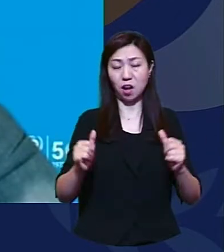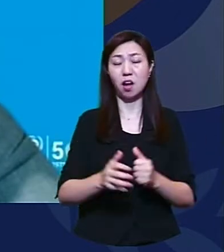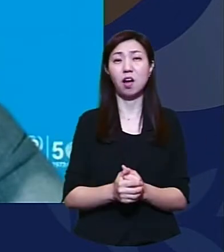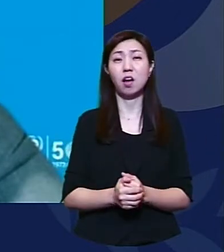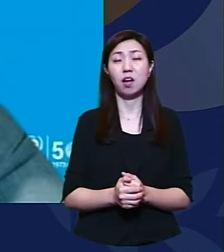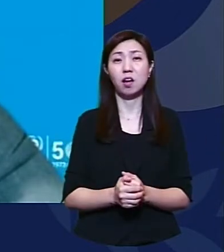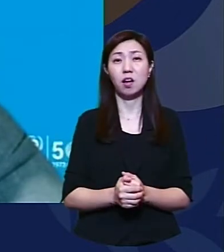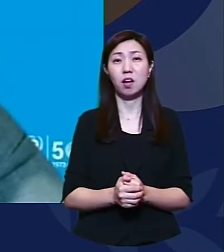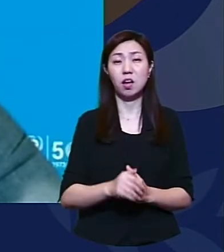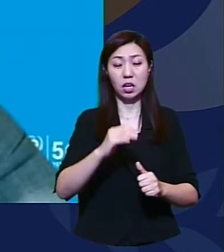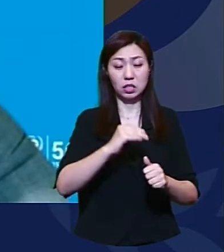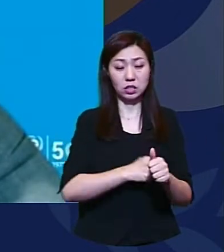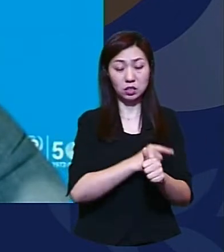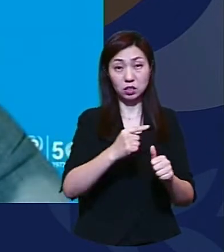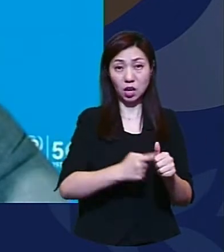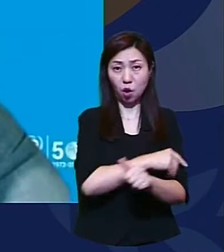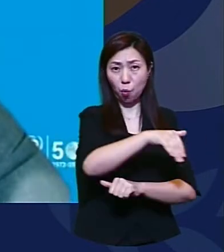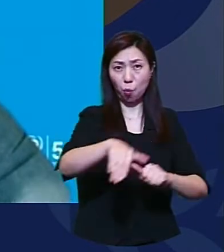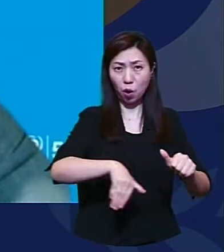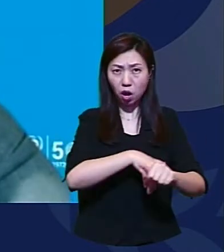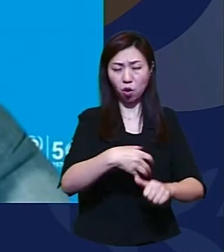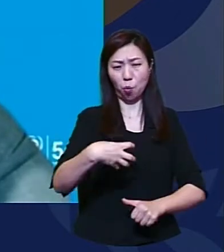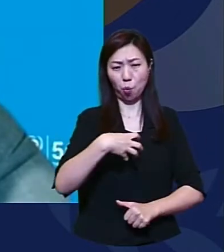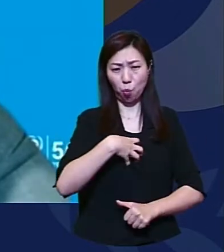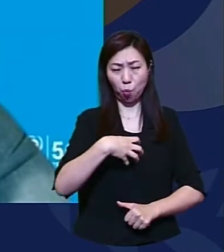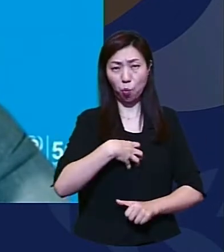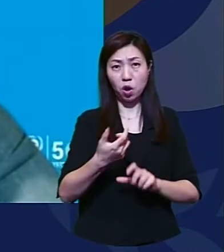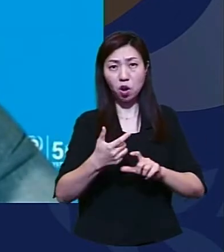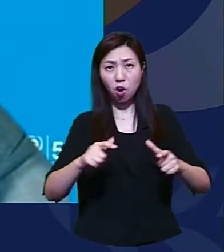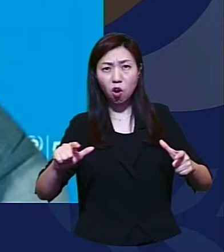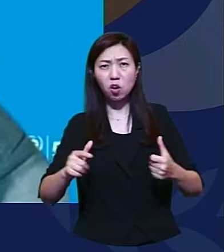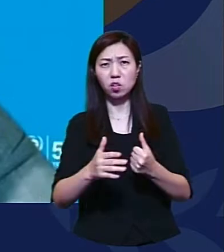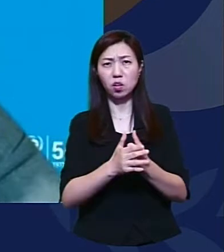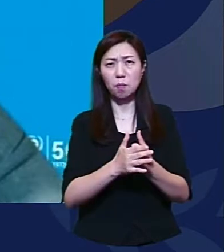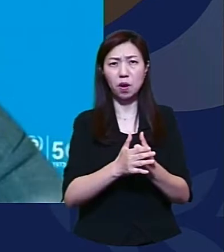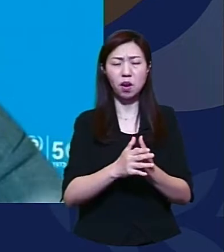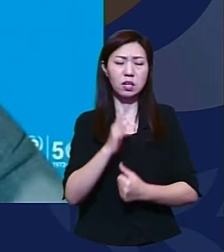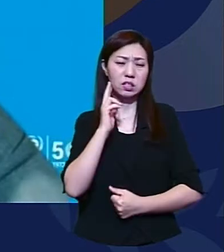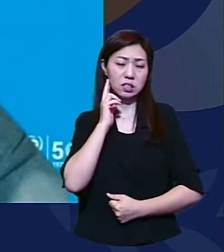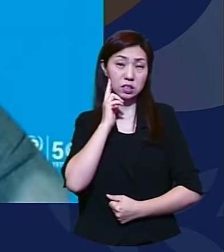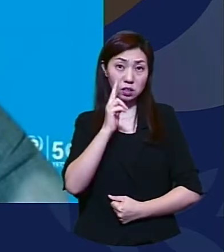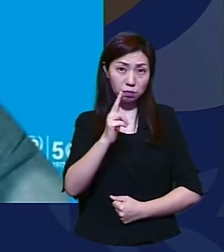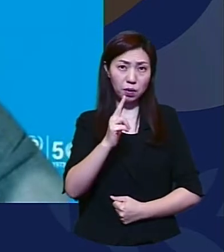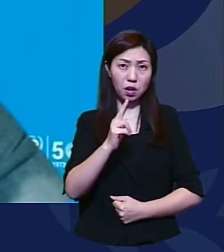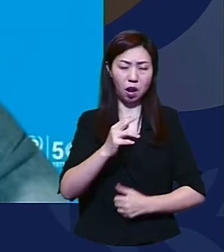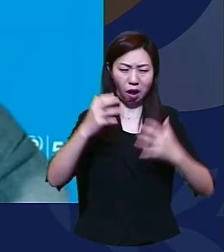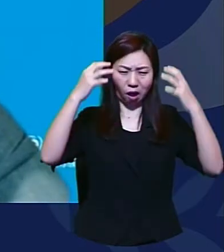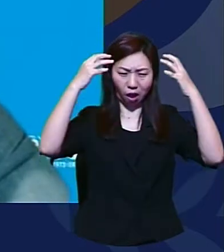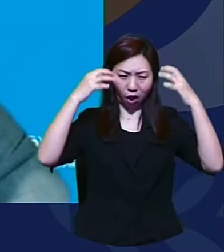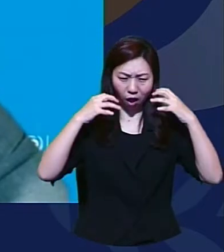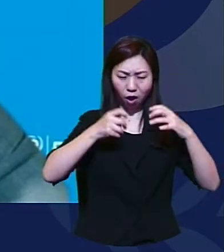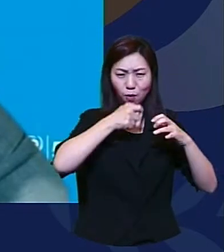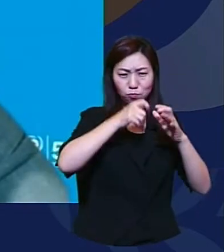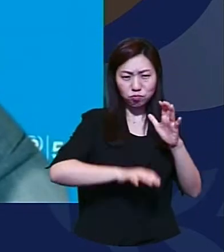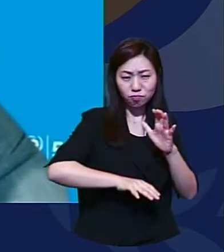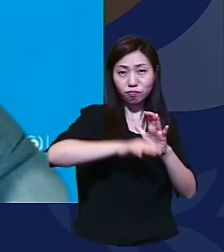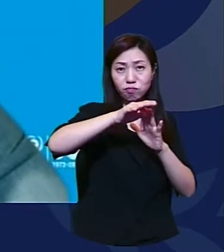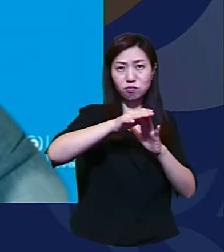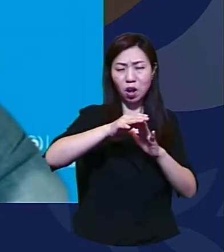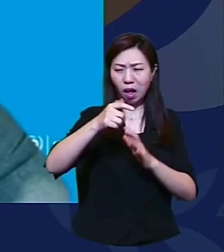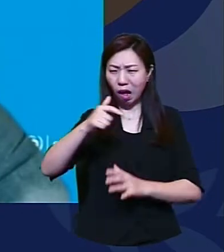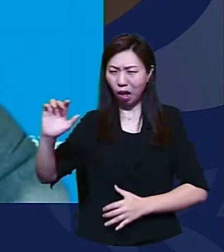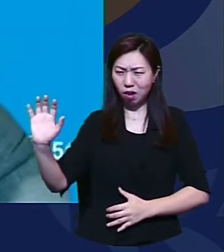other environmental threats. Heat waves, flooding, cyclones, lead and air